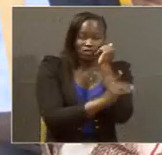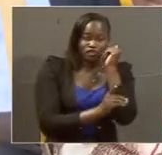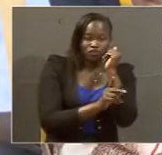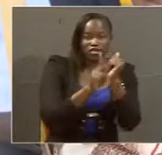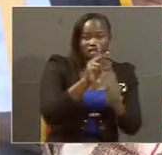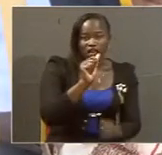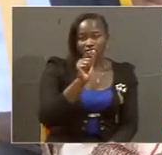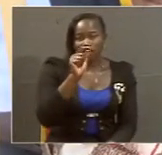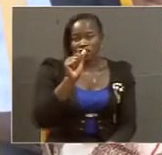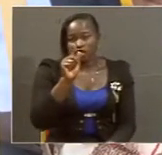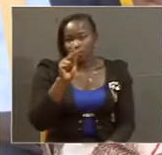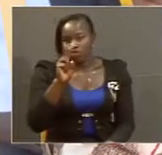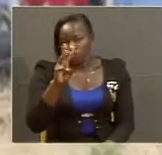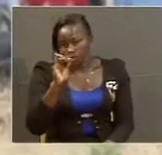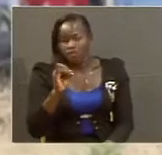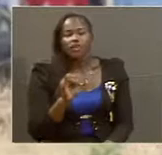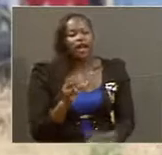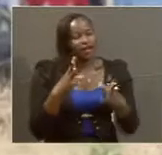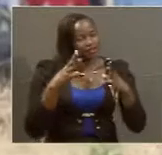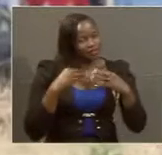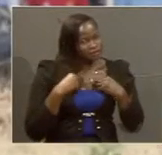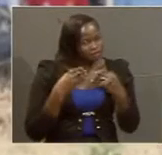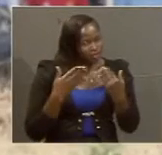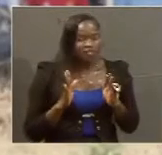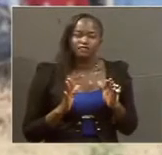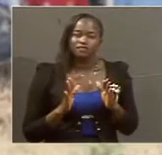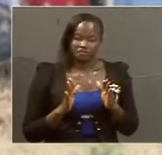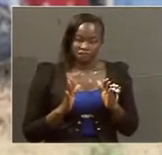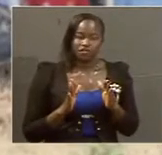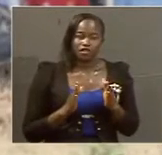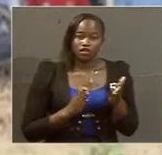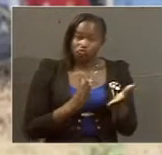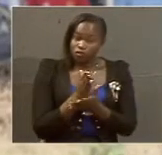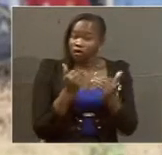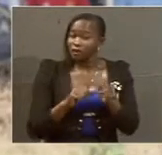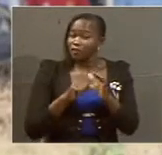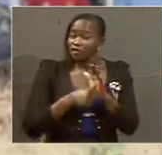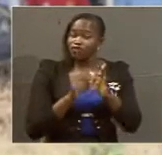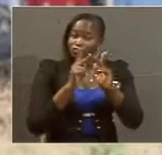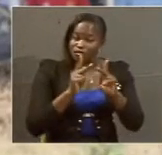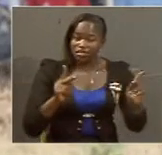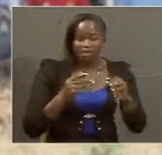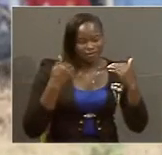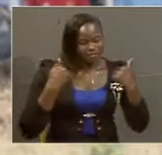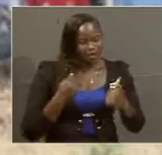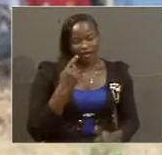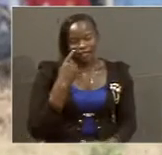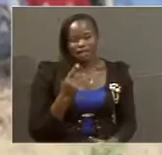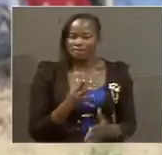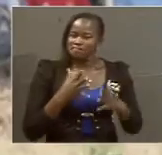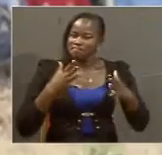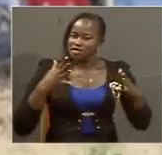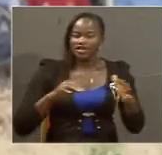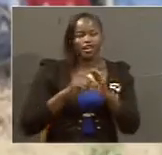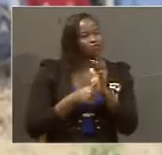accepted you. Your Excellency, the peace, that achievement of peace, for me, it is the greatest, and that is the reason